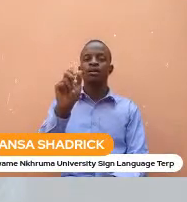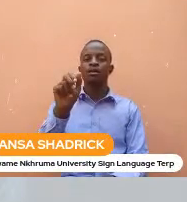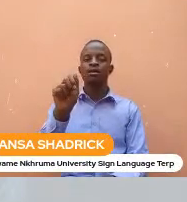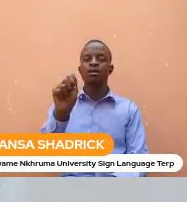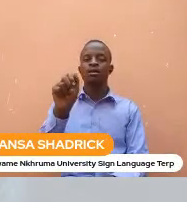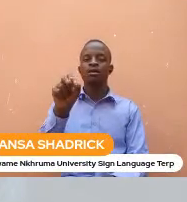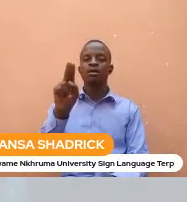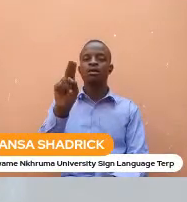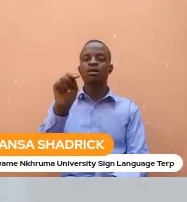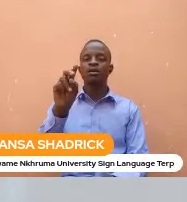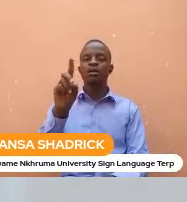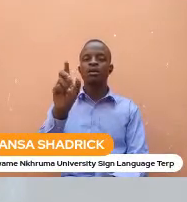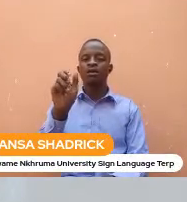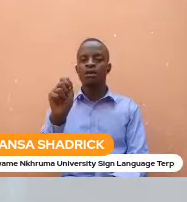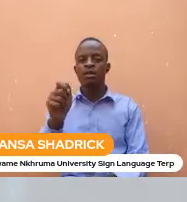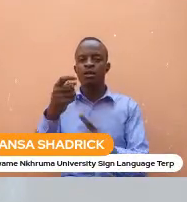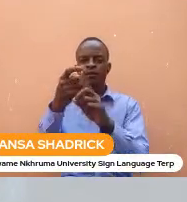there.